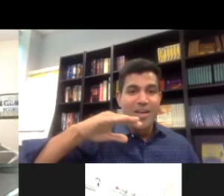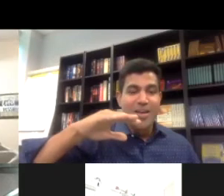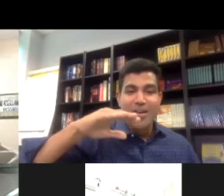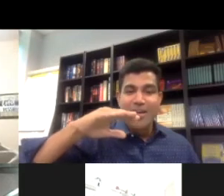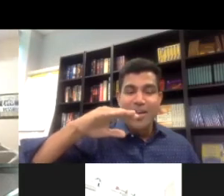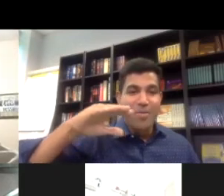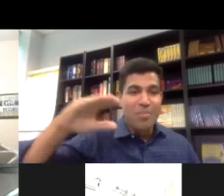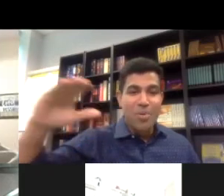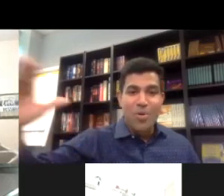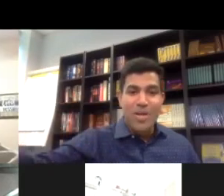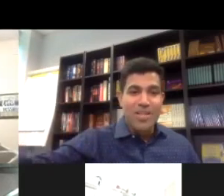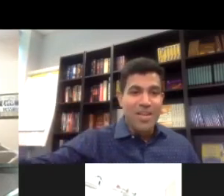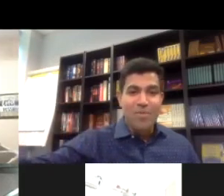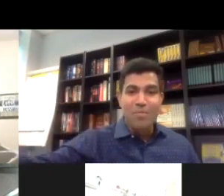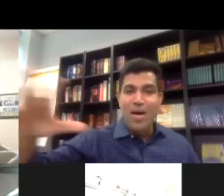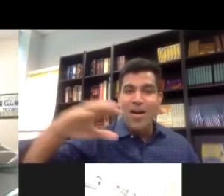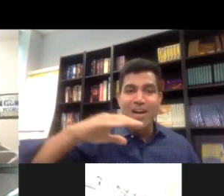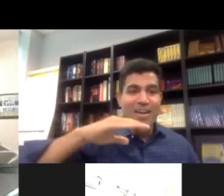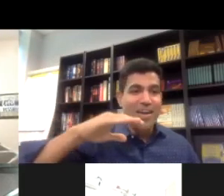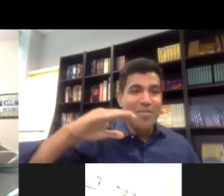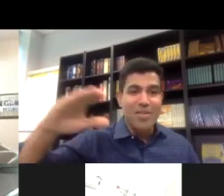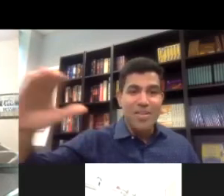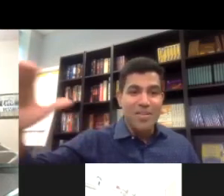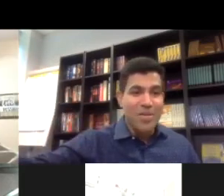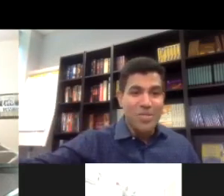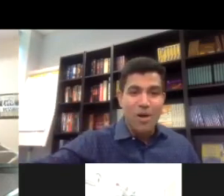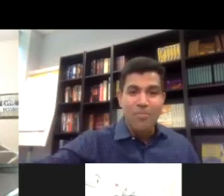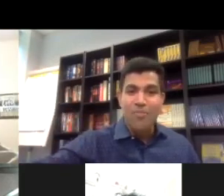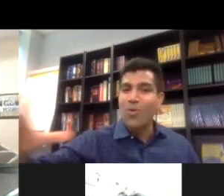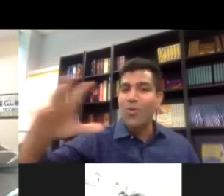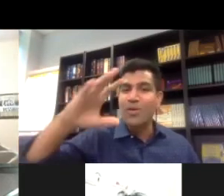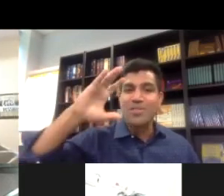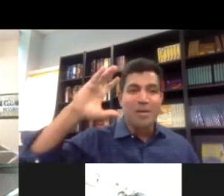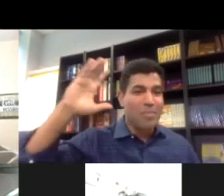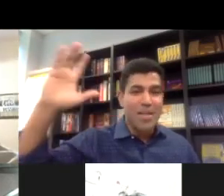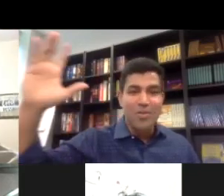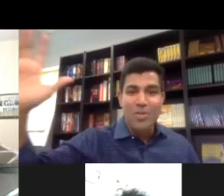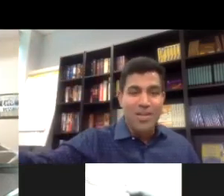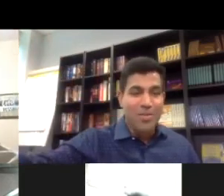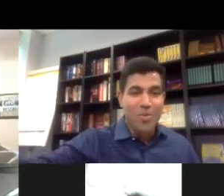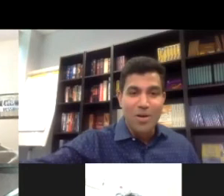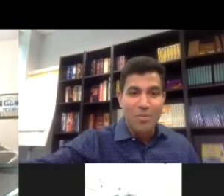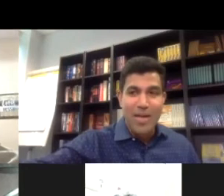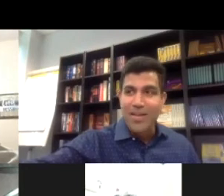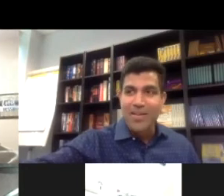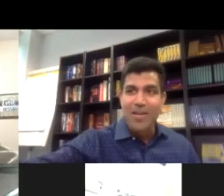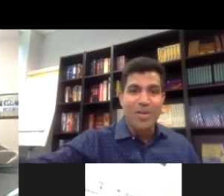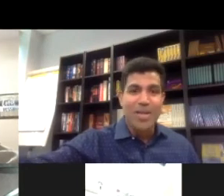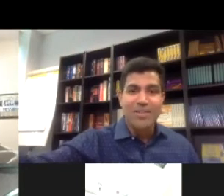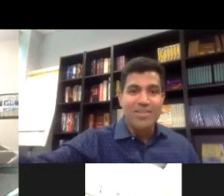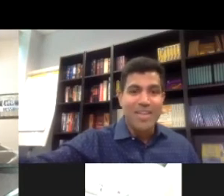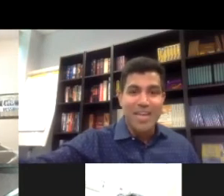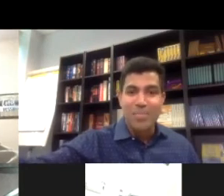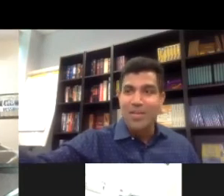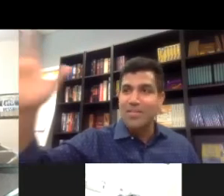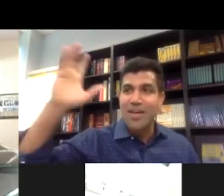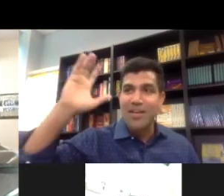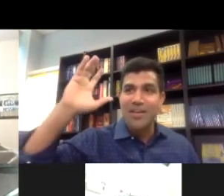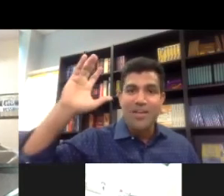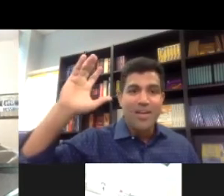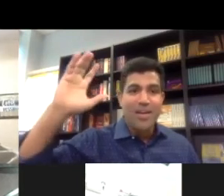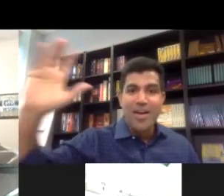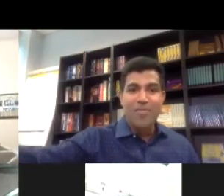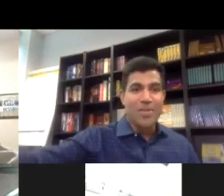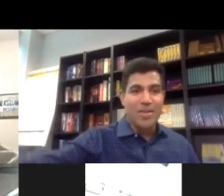That's true, yeah. Every product that we buy, everything we shop for, somebody out there in the world made it. Every entertainment